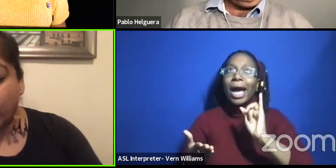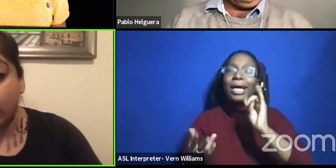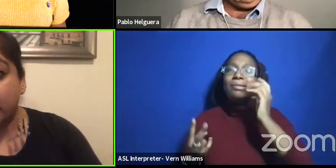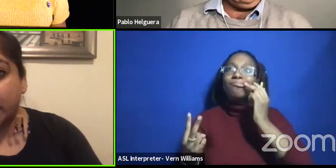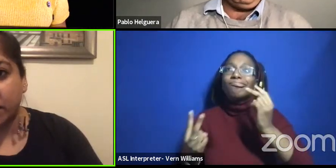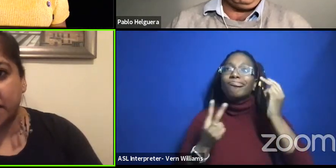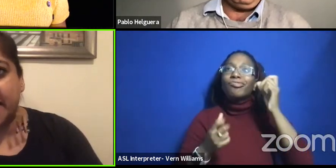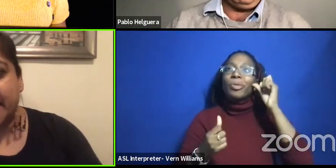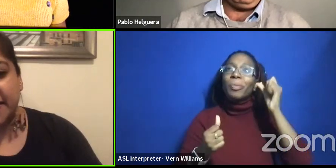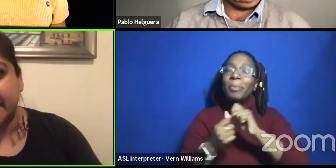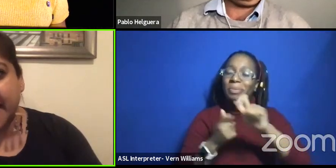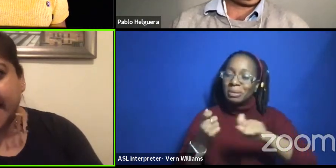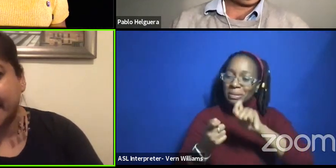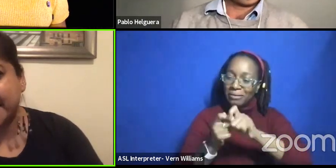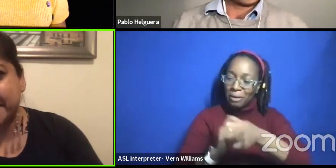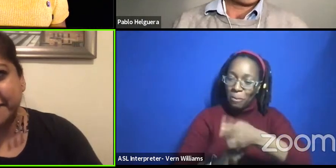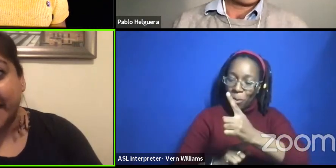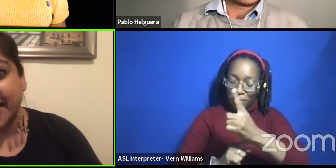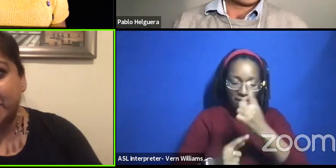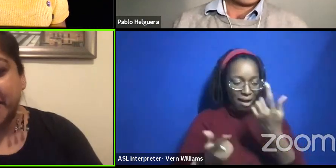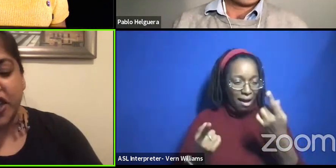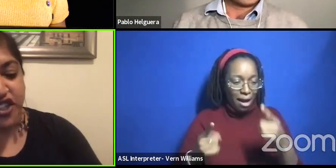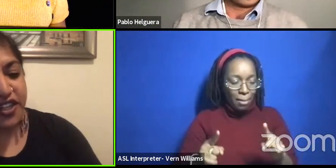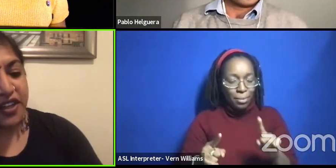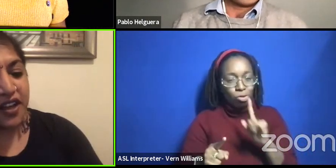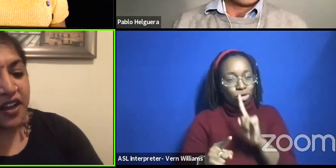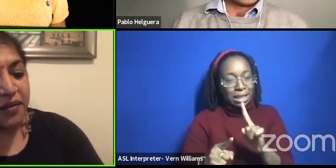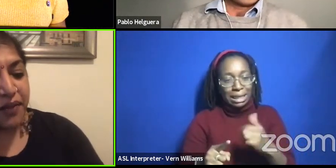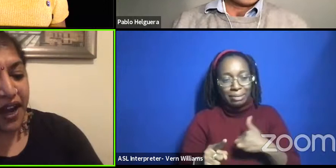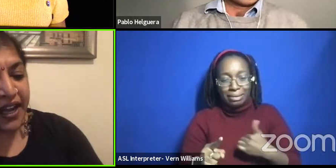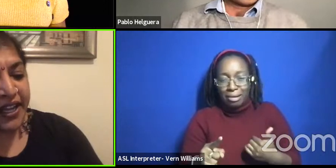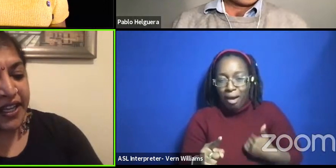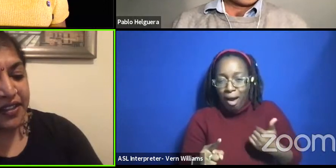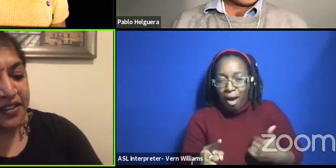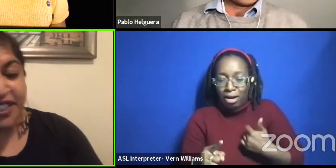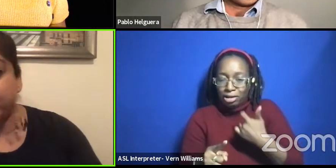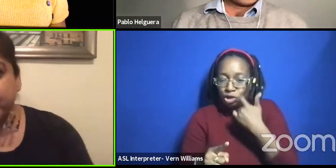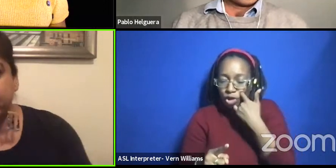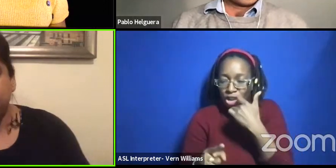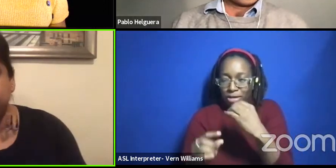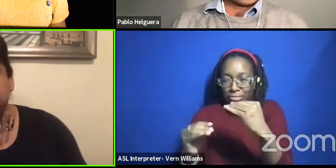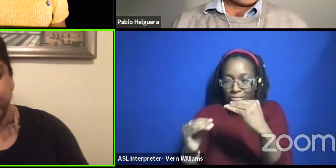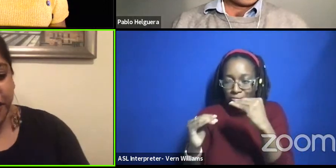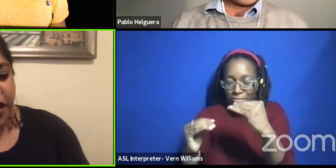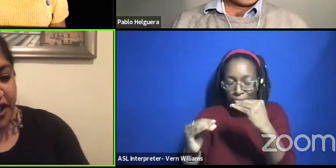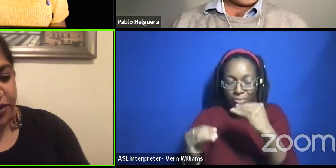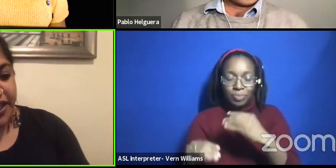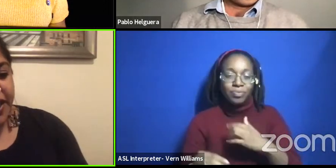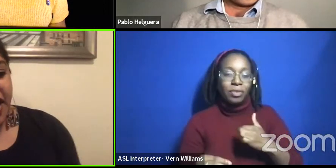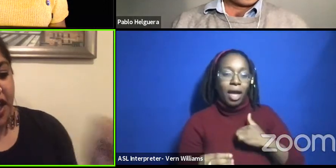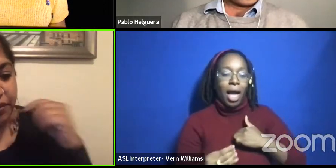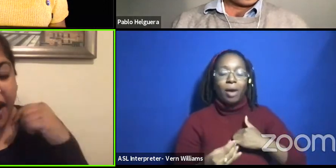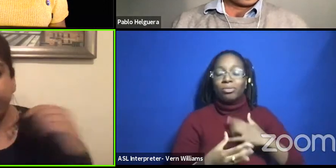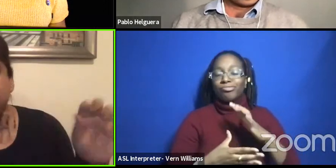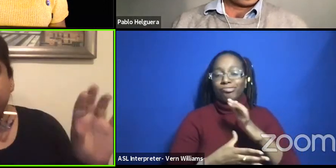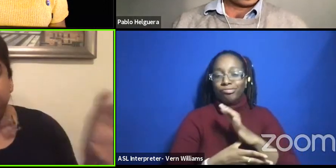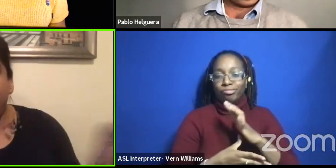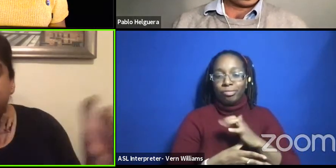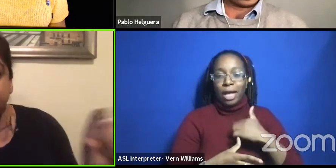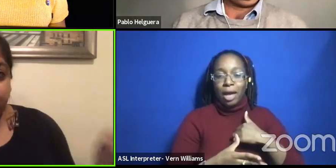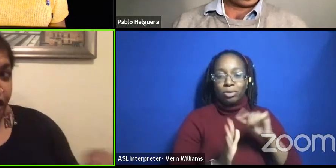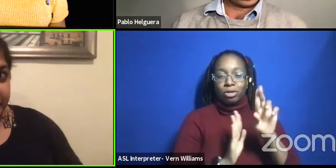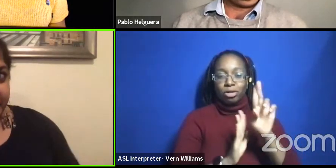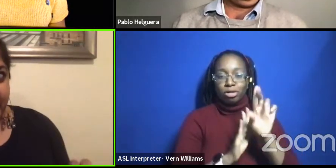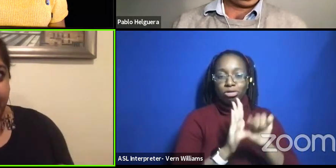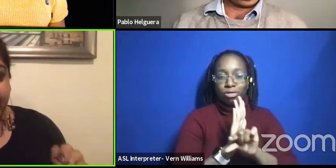moment early in, I guess, my education, my senior year of undergraduate. That